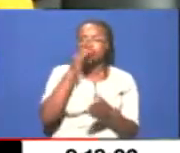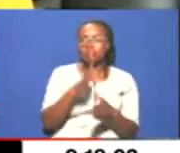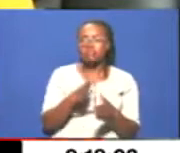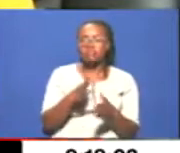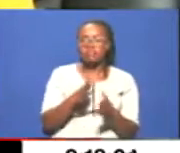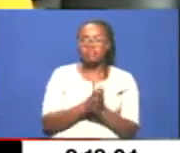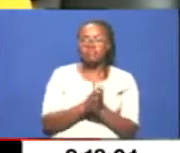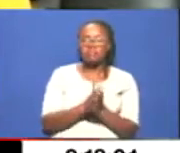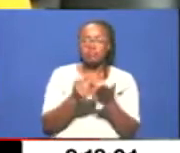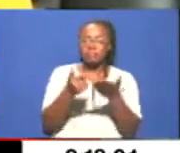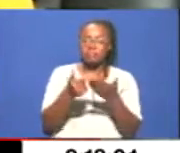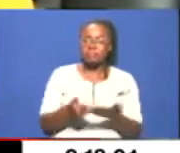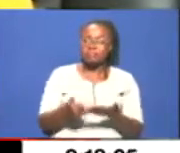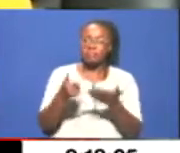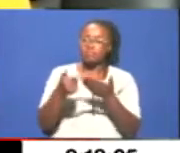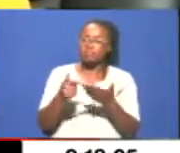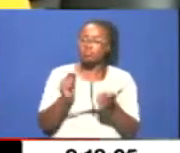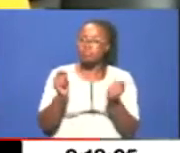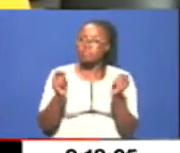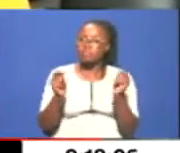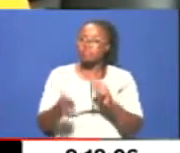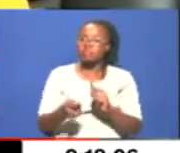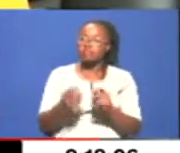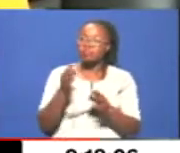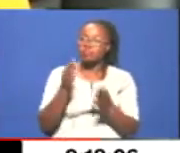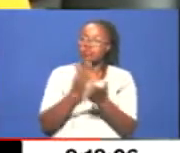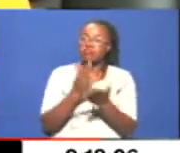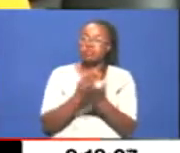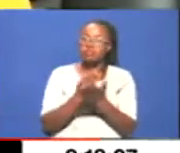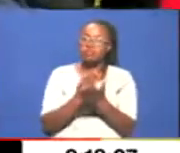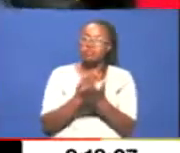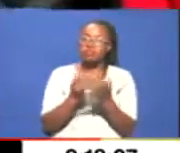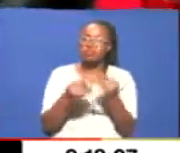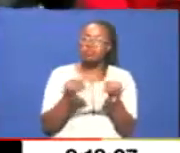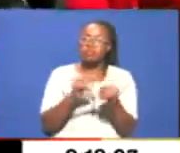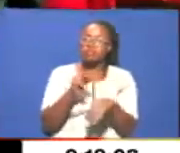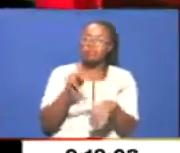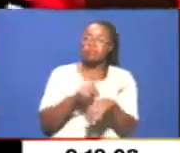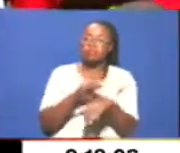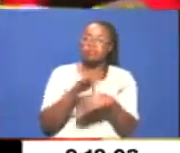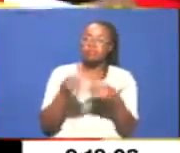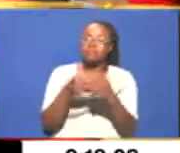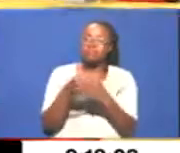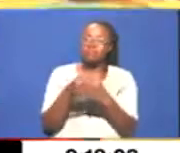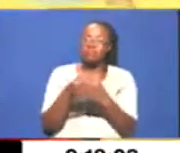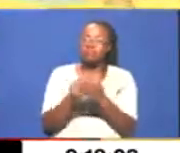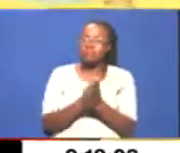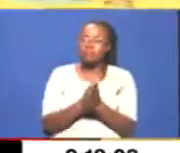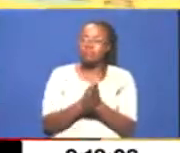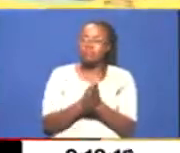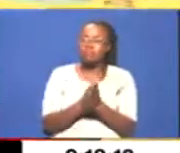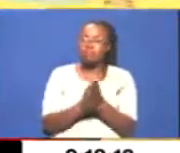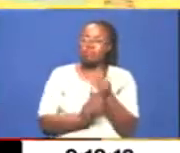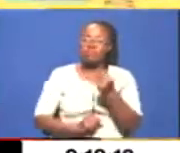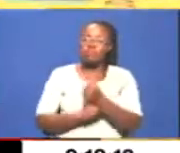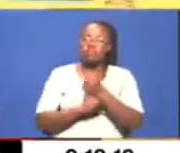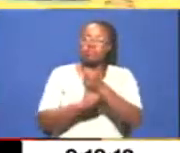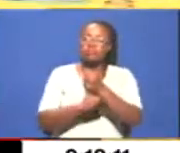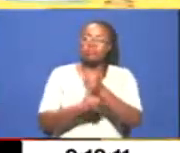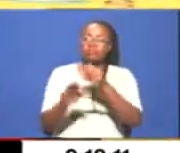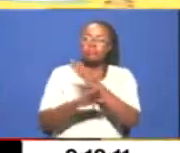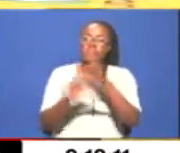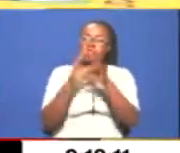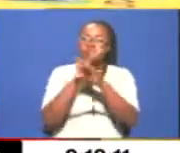debate on these amendments if they truly are going to affect the whole nation? The legislators in support of Deputy President William